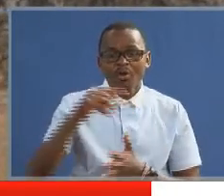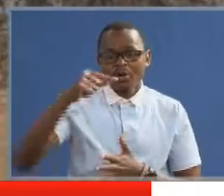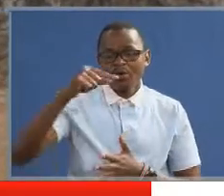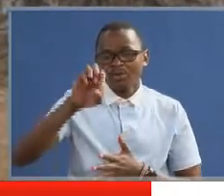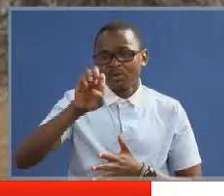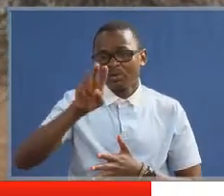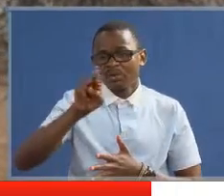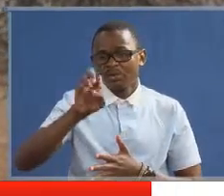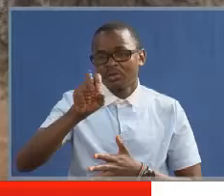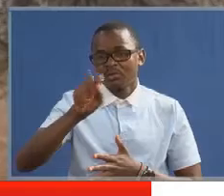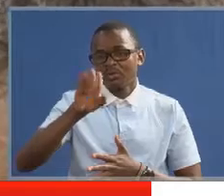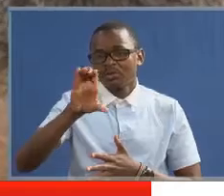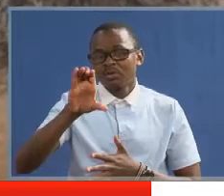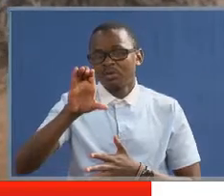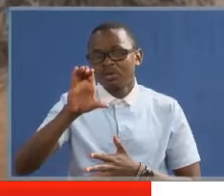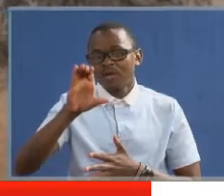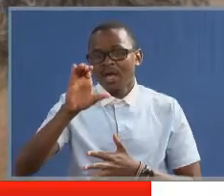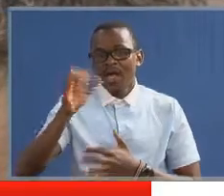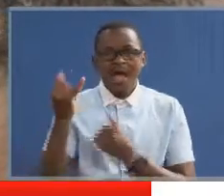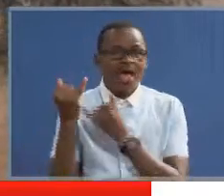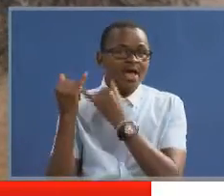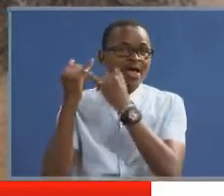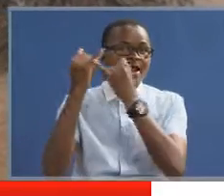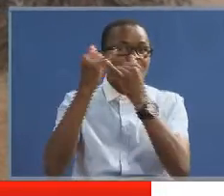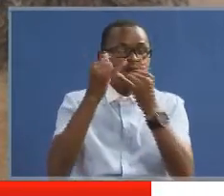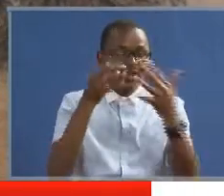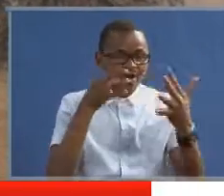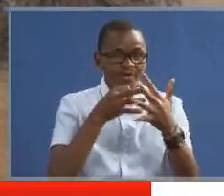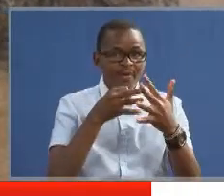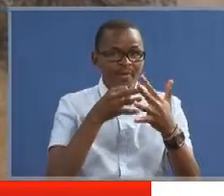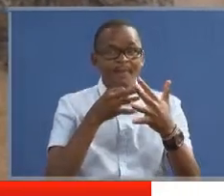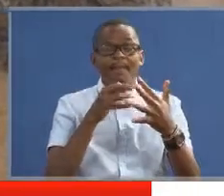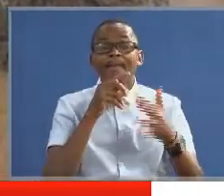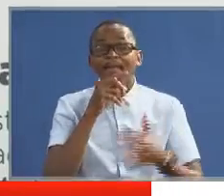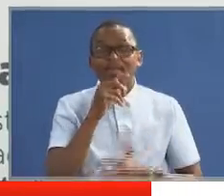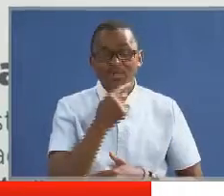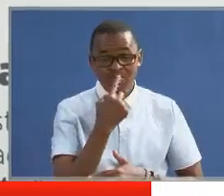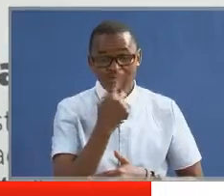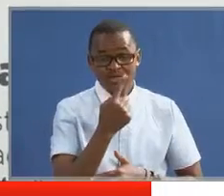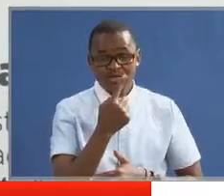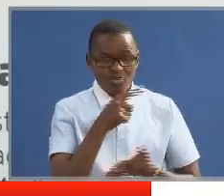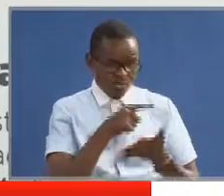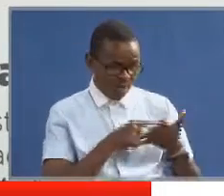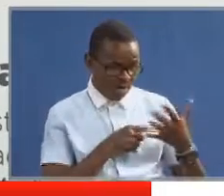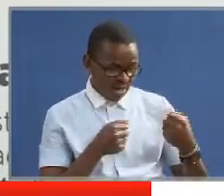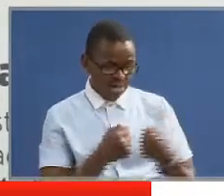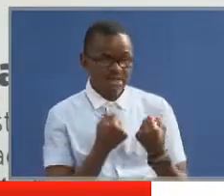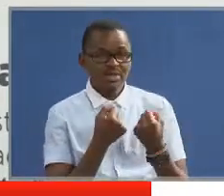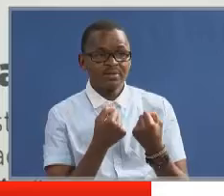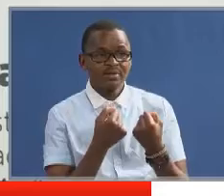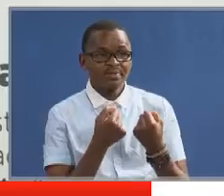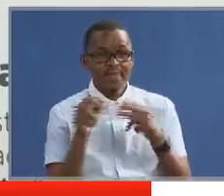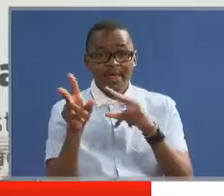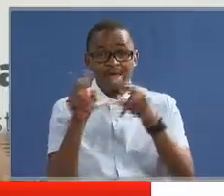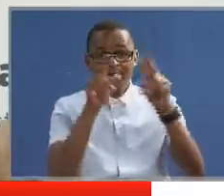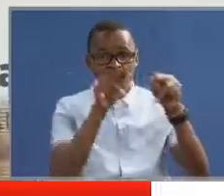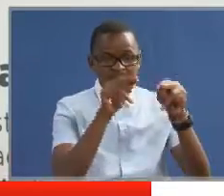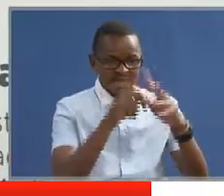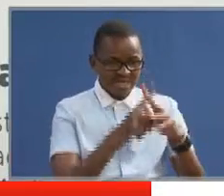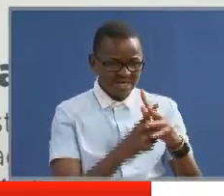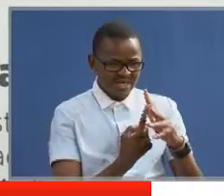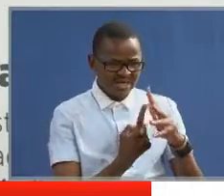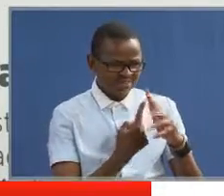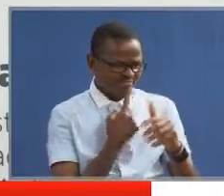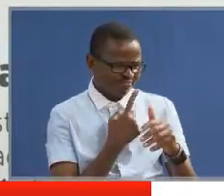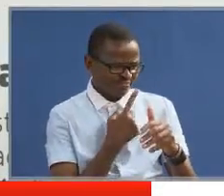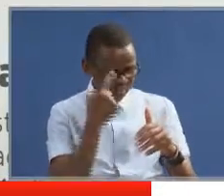is, it's caused by heredity factors. That's what you call male pattern. So actually what happens, normal hairs, they start